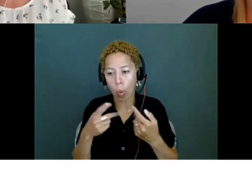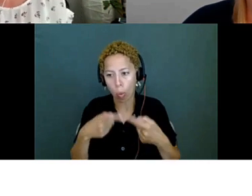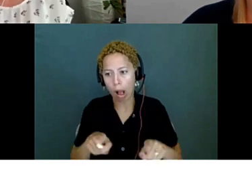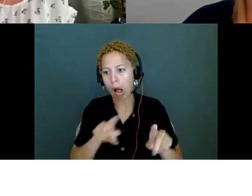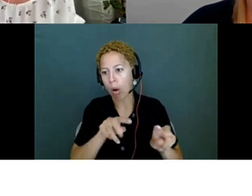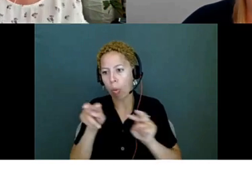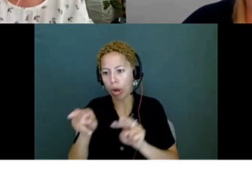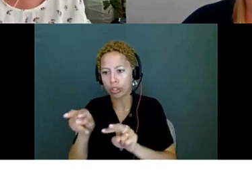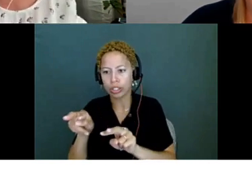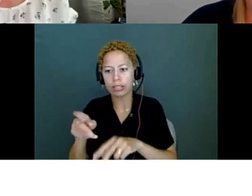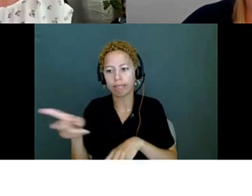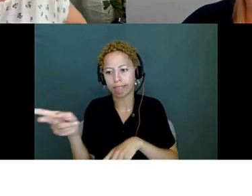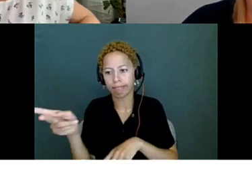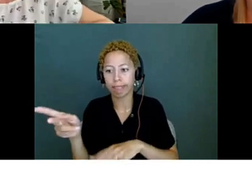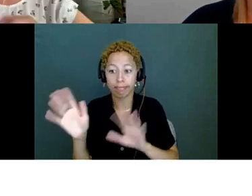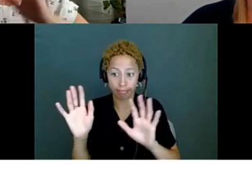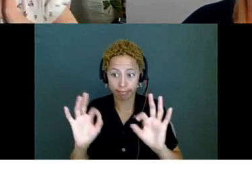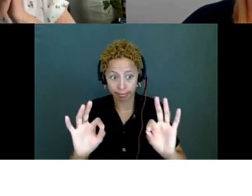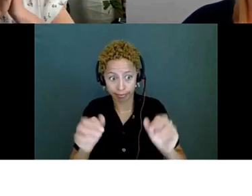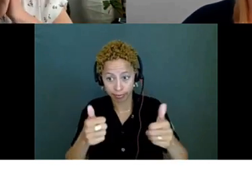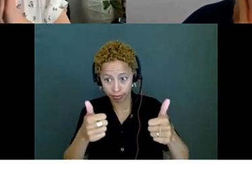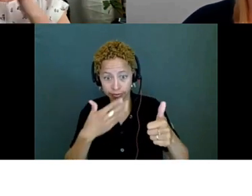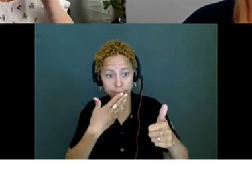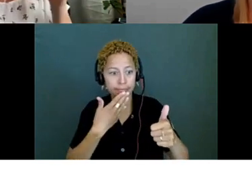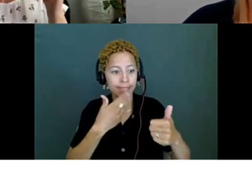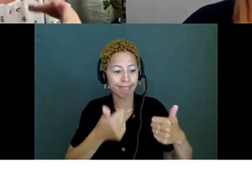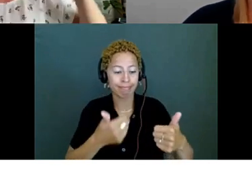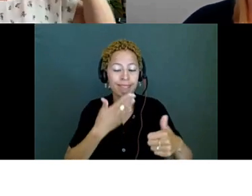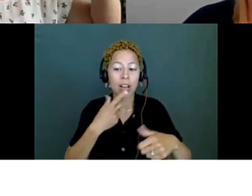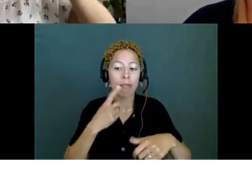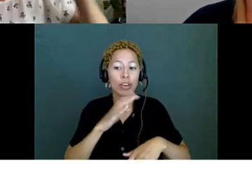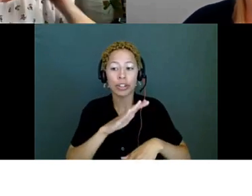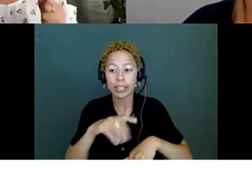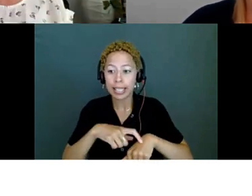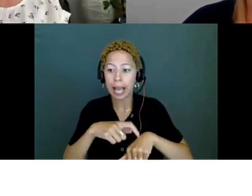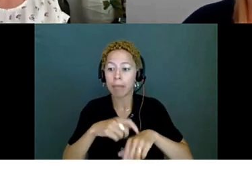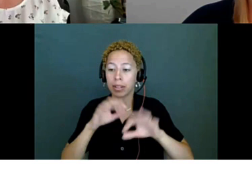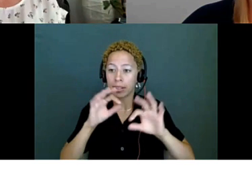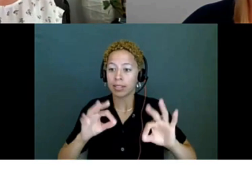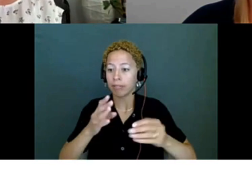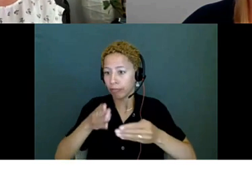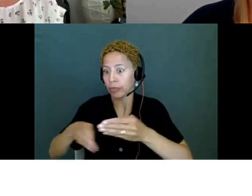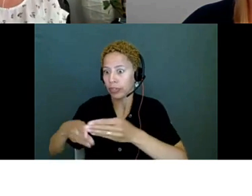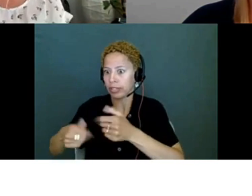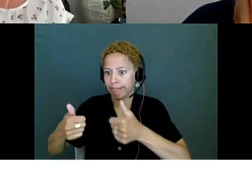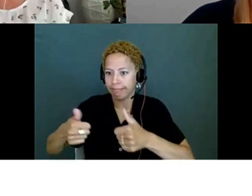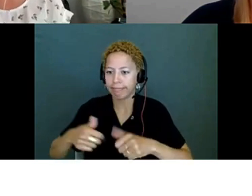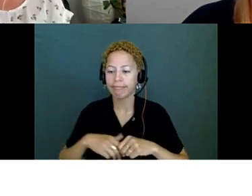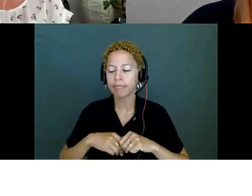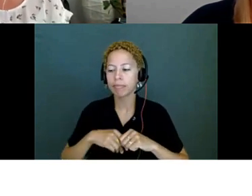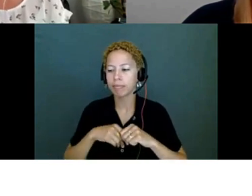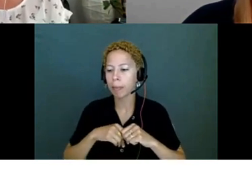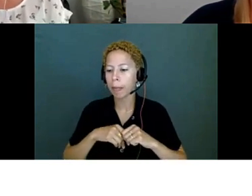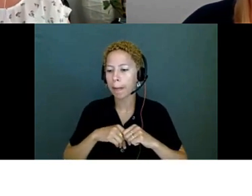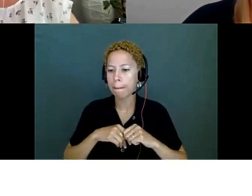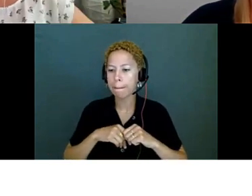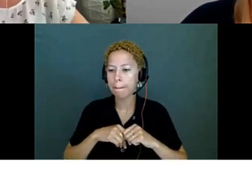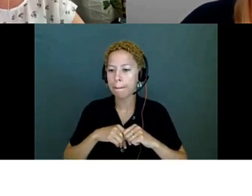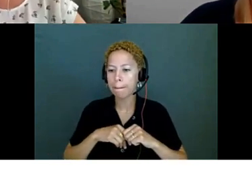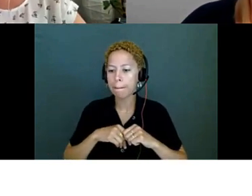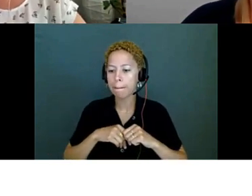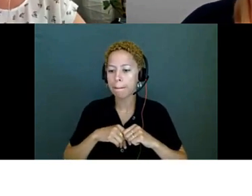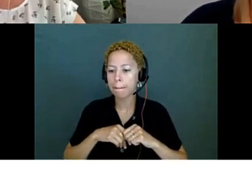Sara and Janet are doing as well. Okay. Thank you all for coming, and let's still do a few more things. Yeah. So